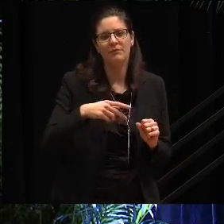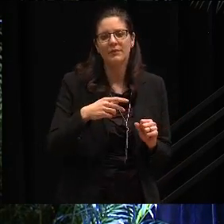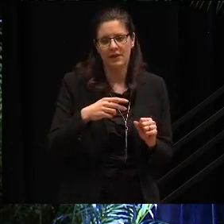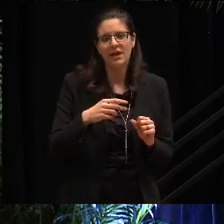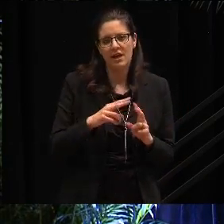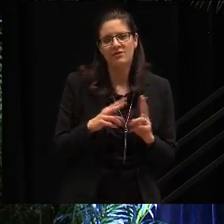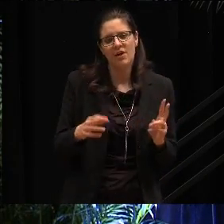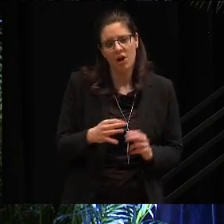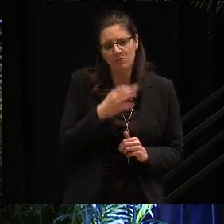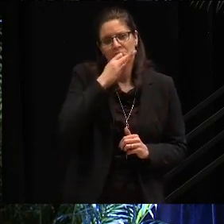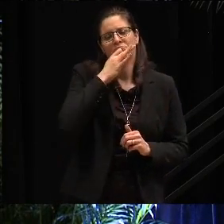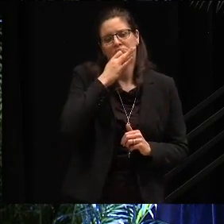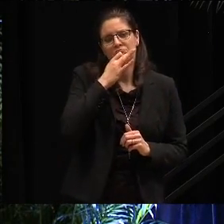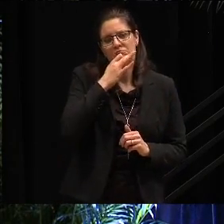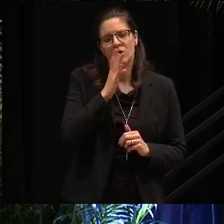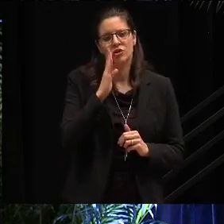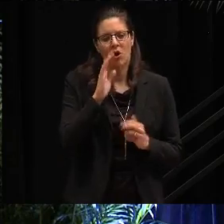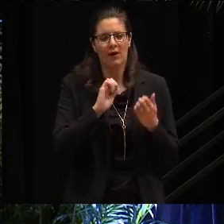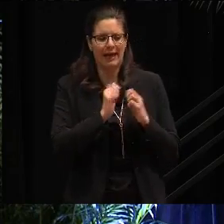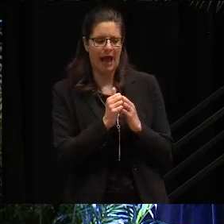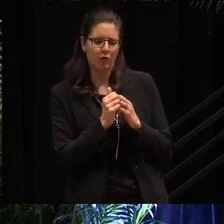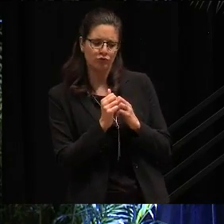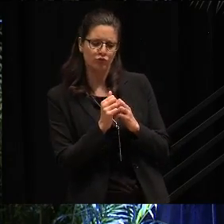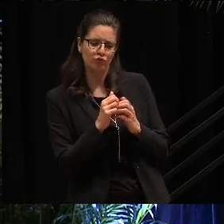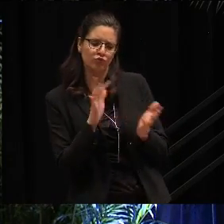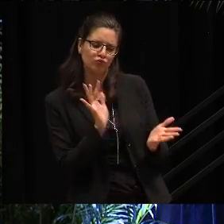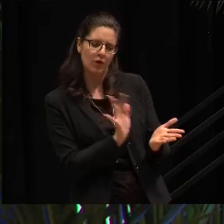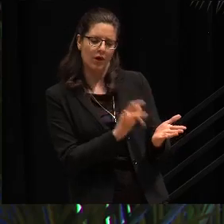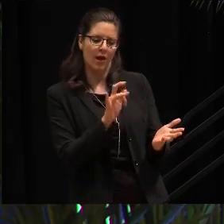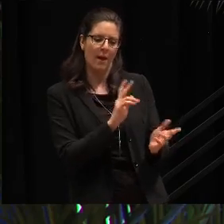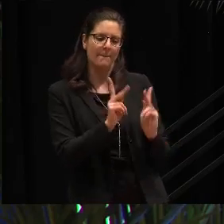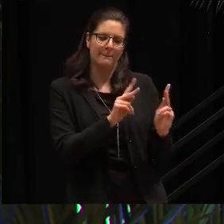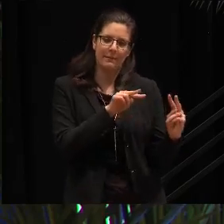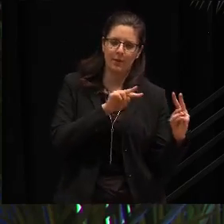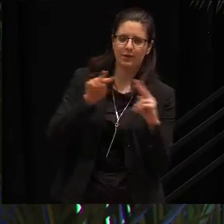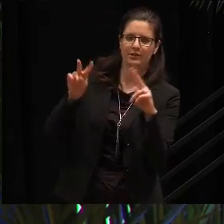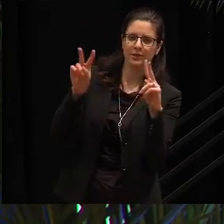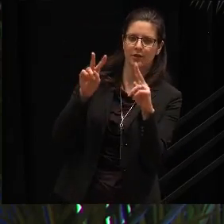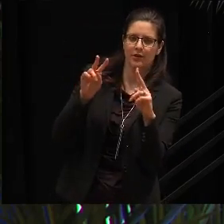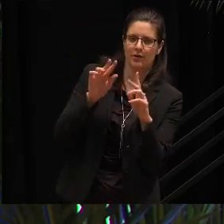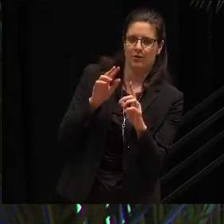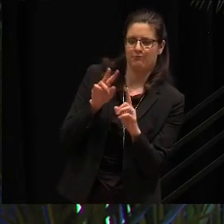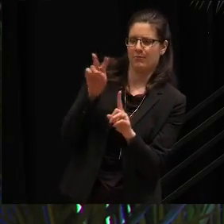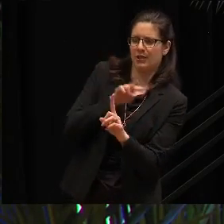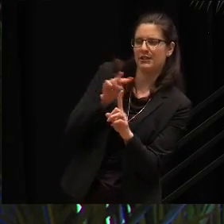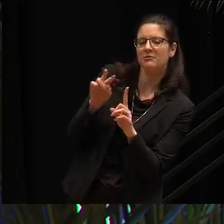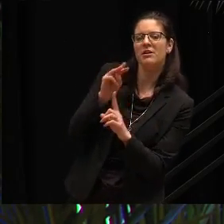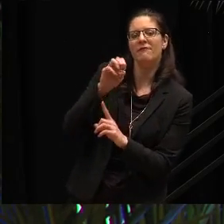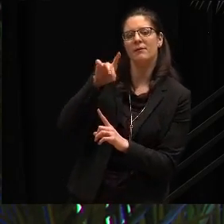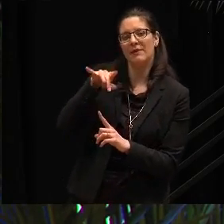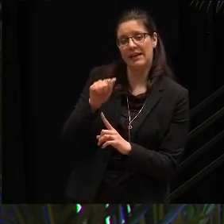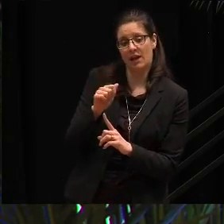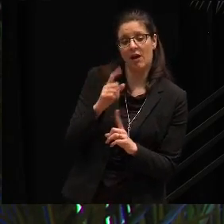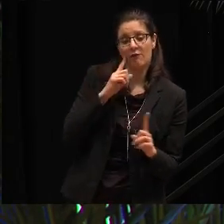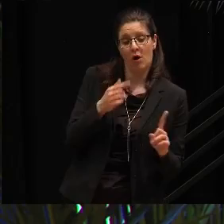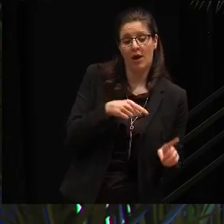at playing people's perceptions of the media to his benefit. And if